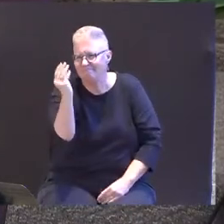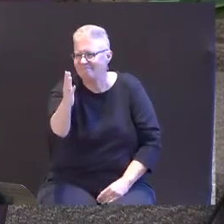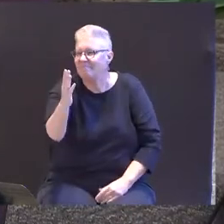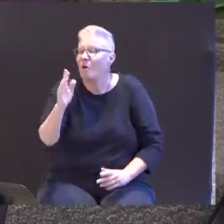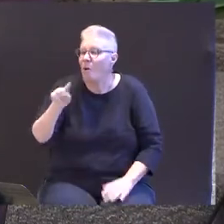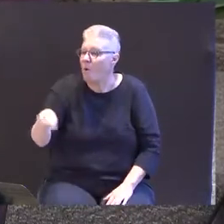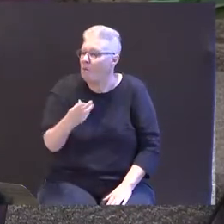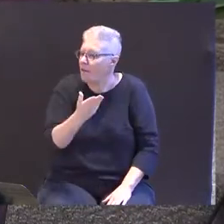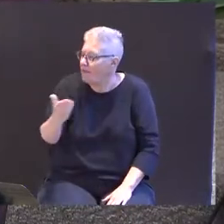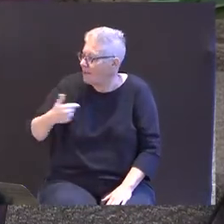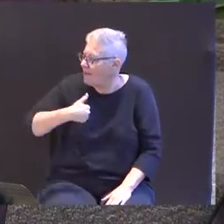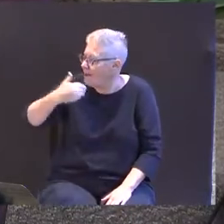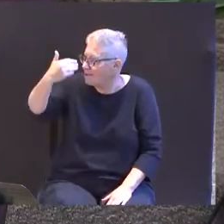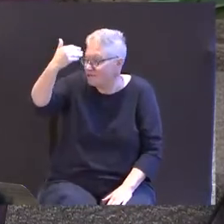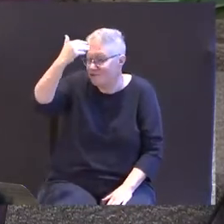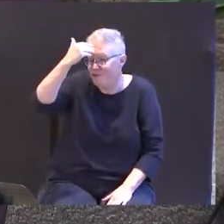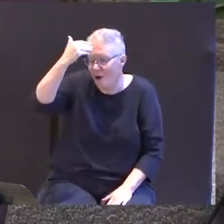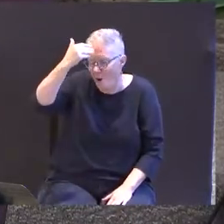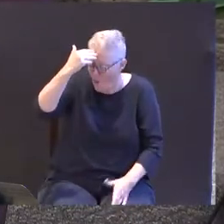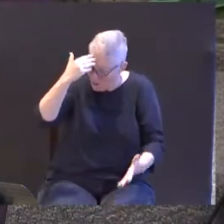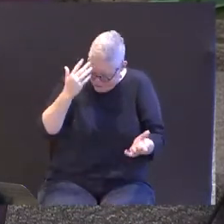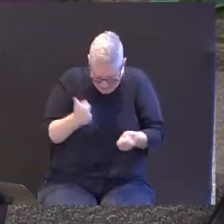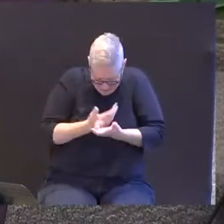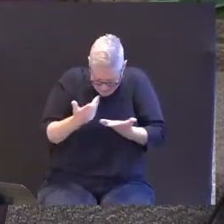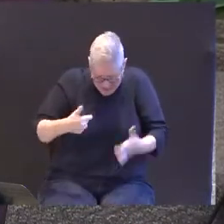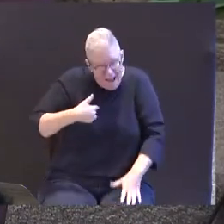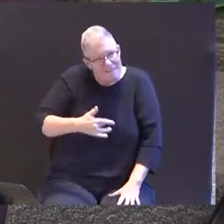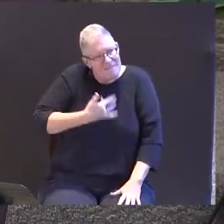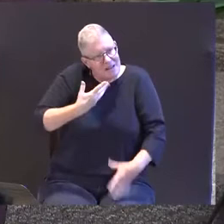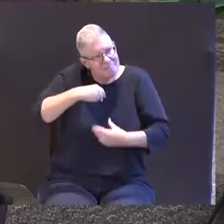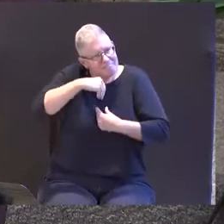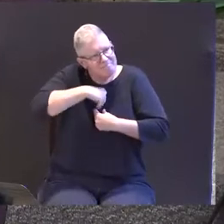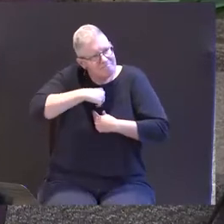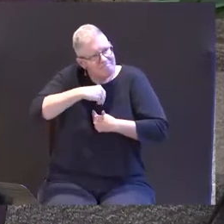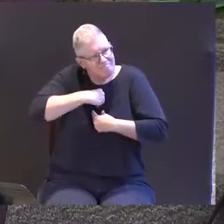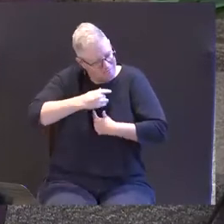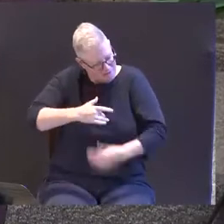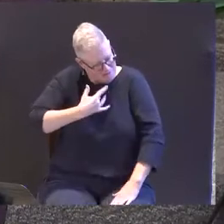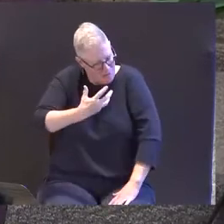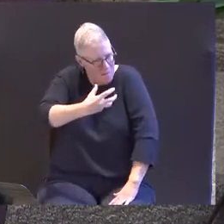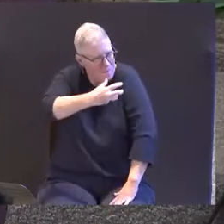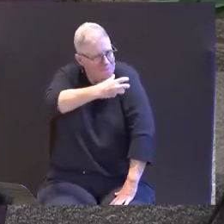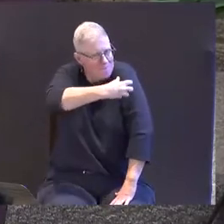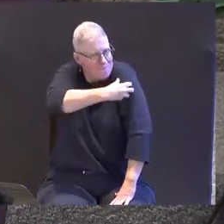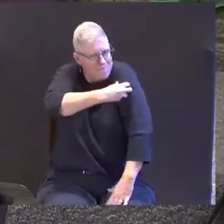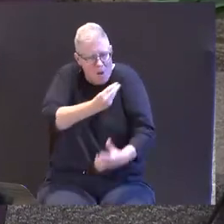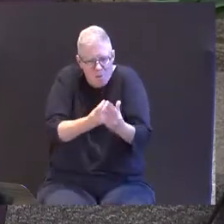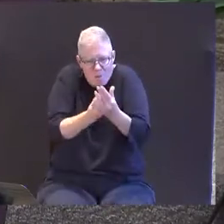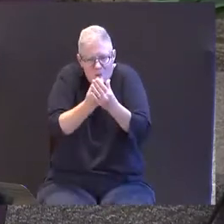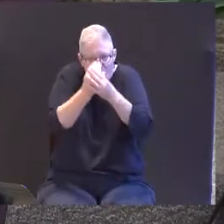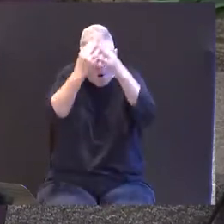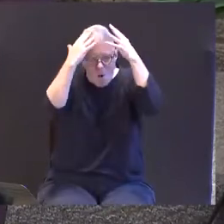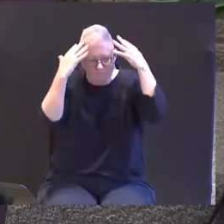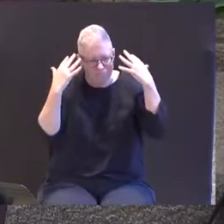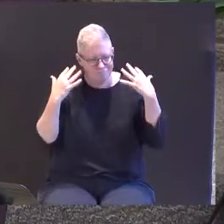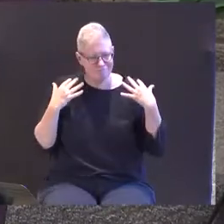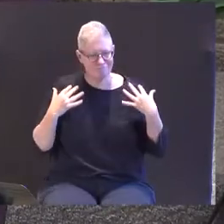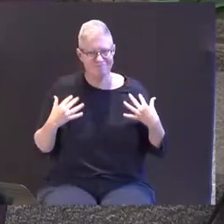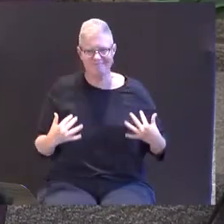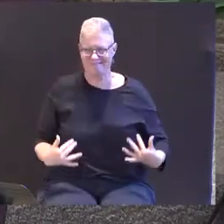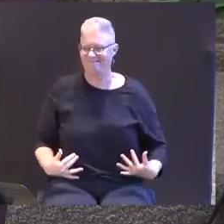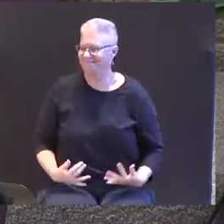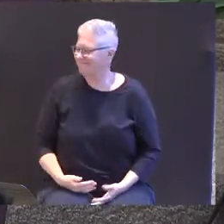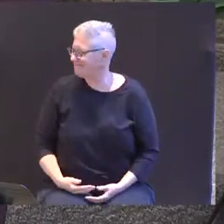know is all I feel right now. I feel the power growing in my head.